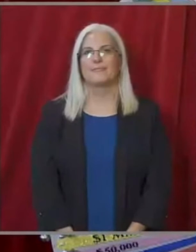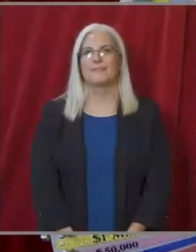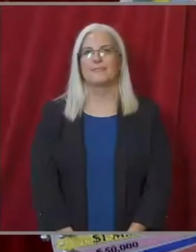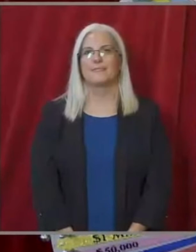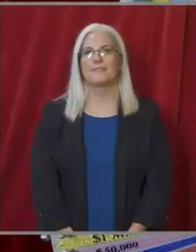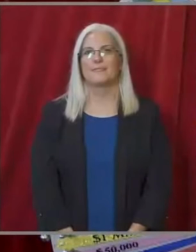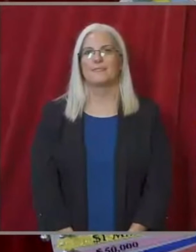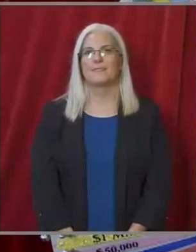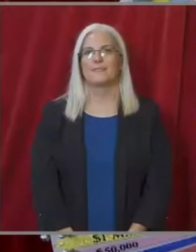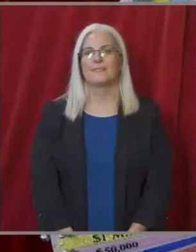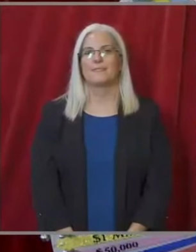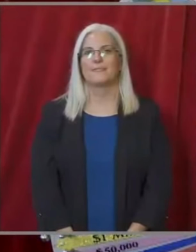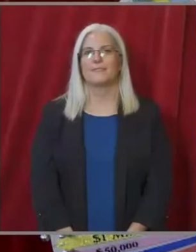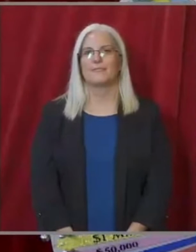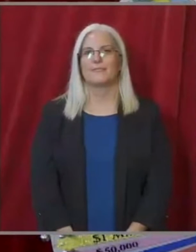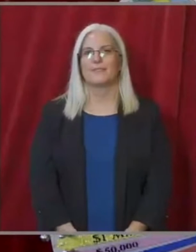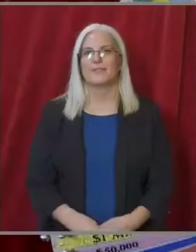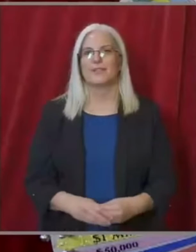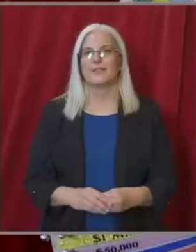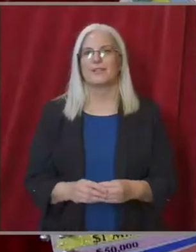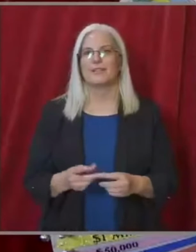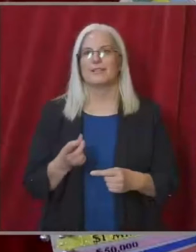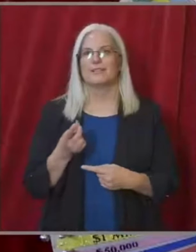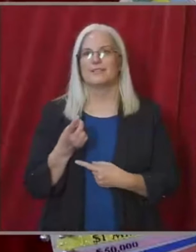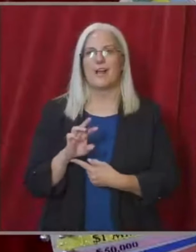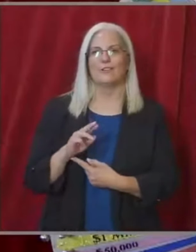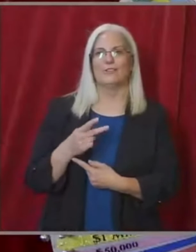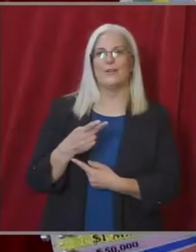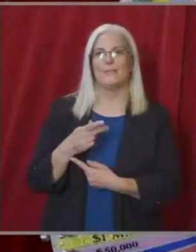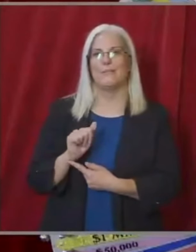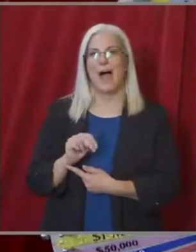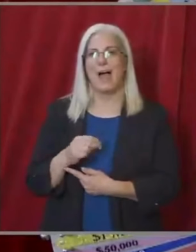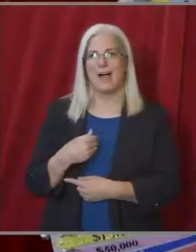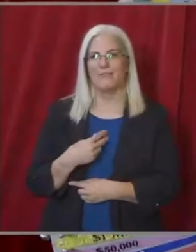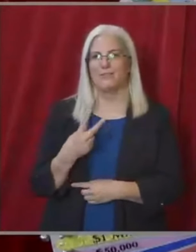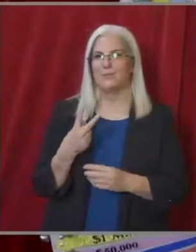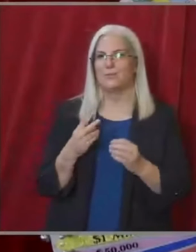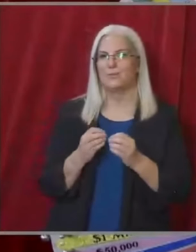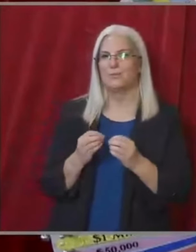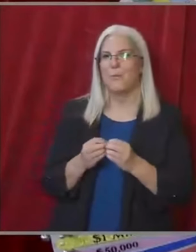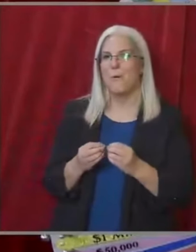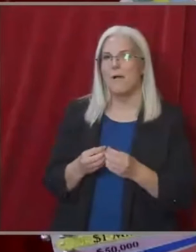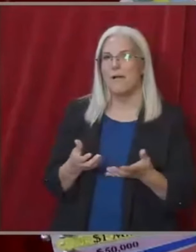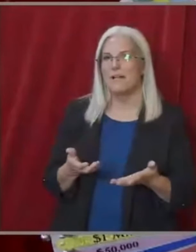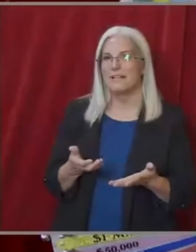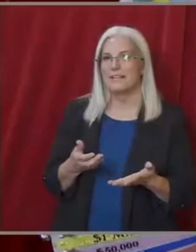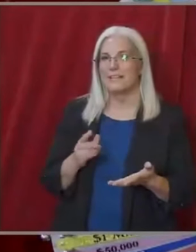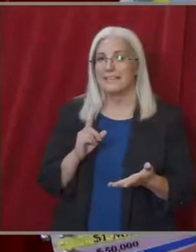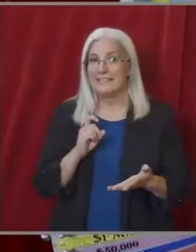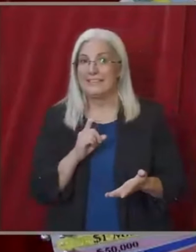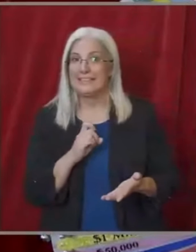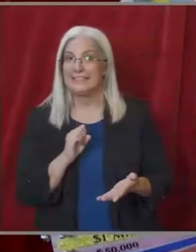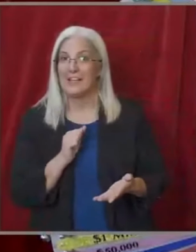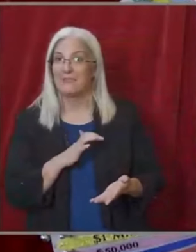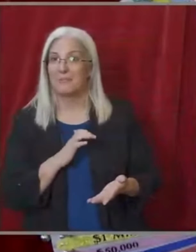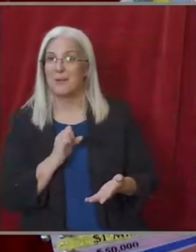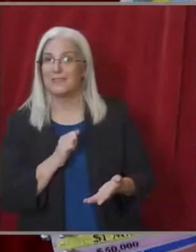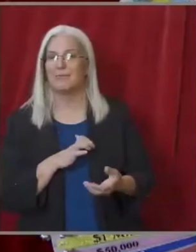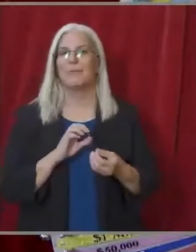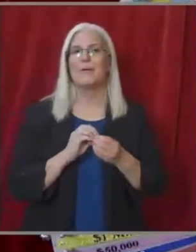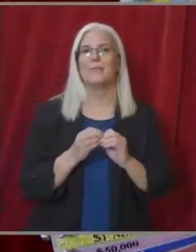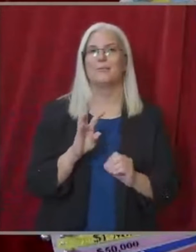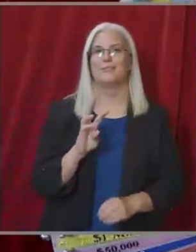All right, Dr. Penn. Two more. Okay. You know, has this got yellow on it? Sacramento. We're going to find out.